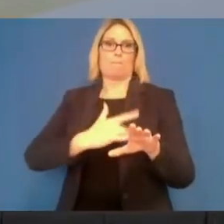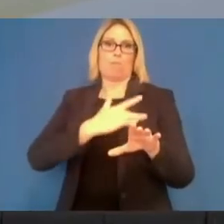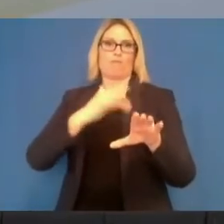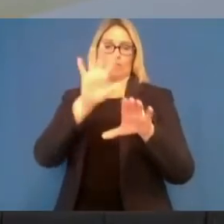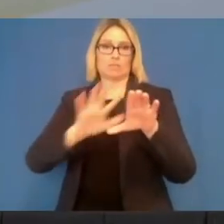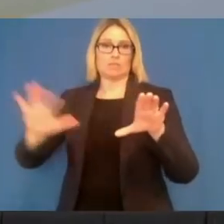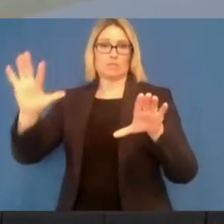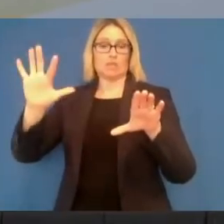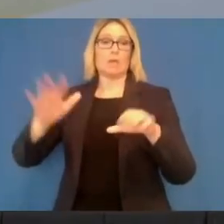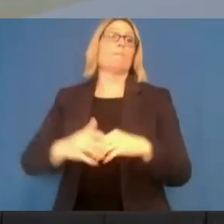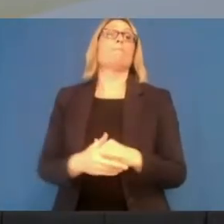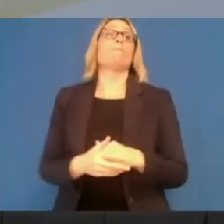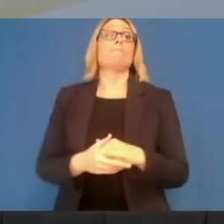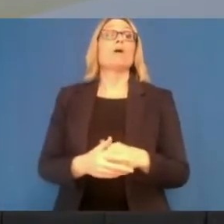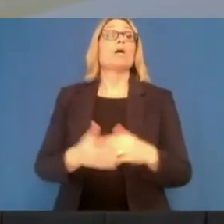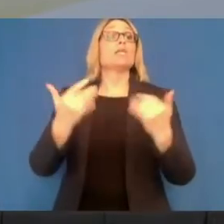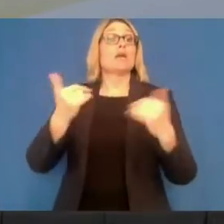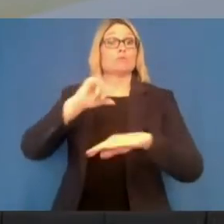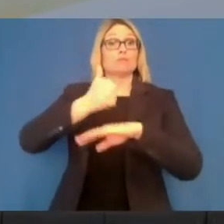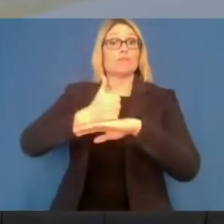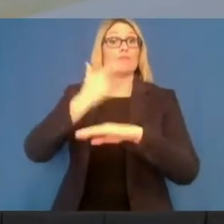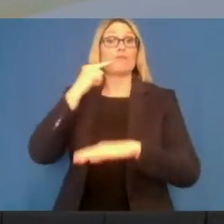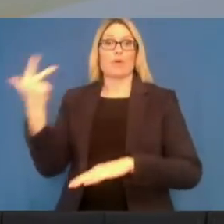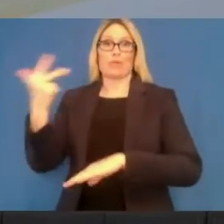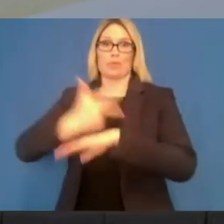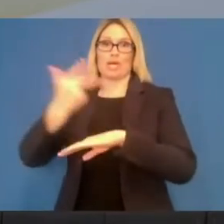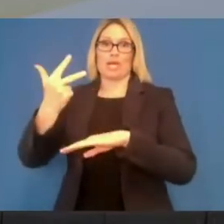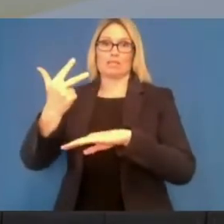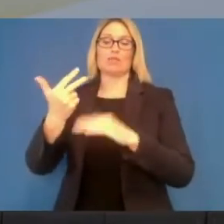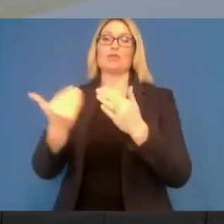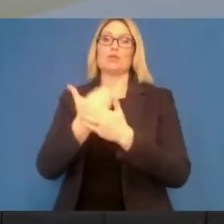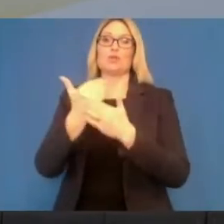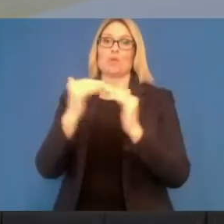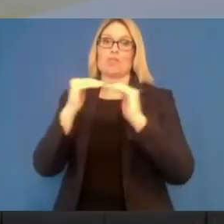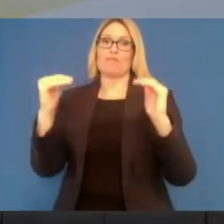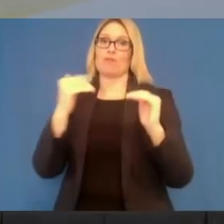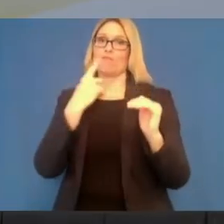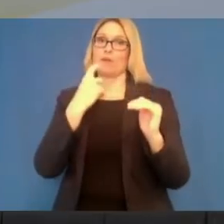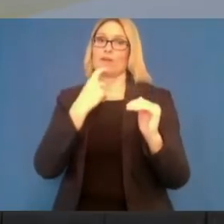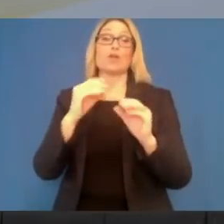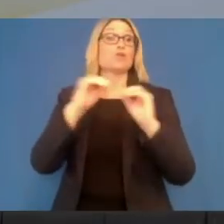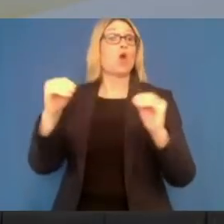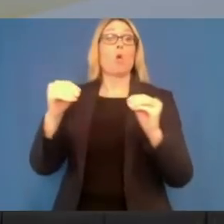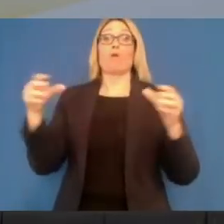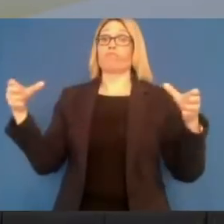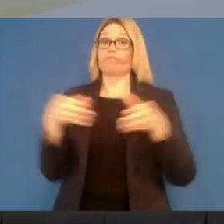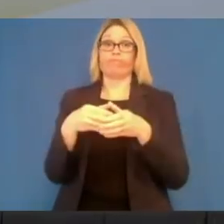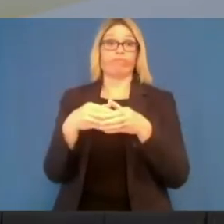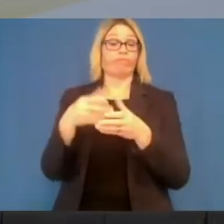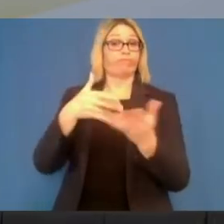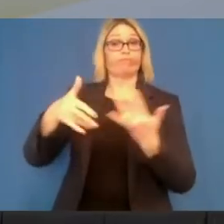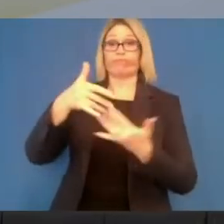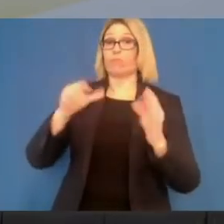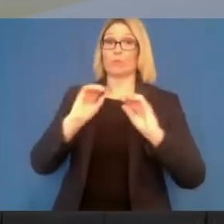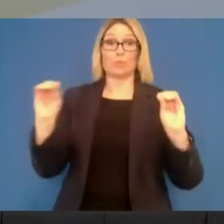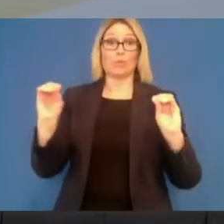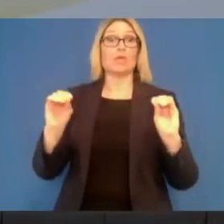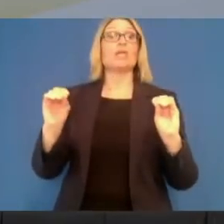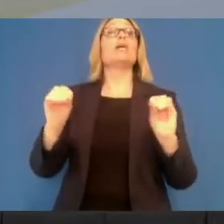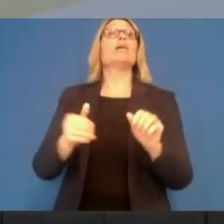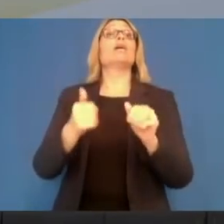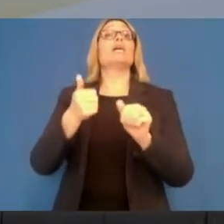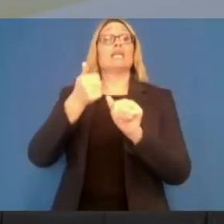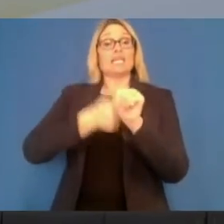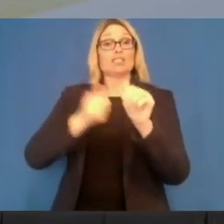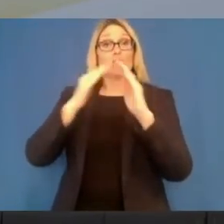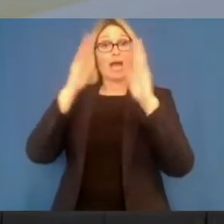measures are in place for the 3-day period. No personal gatherings. Each household can associate